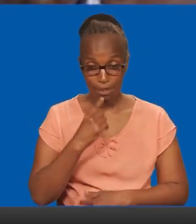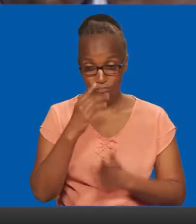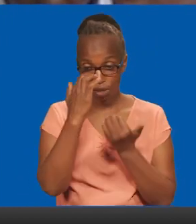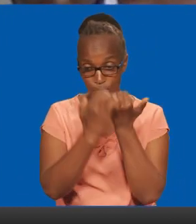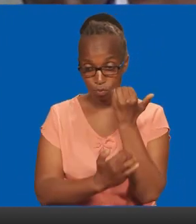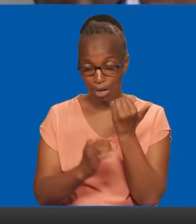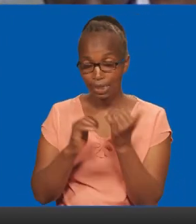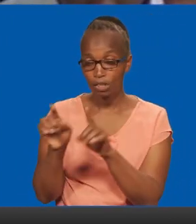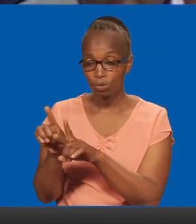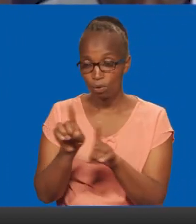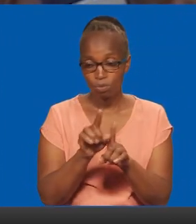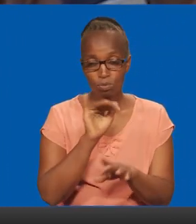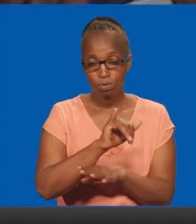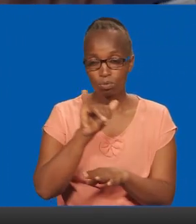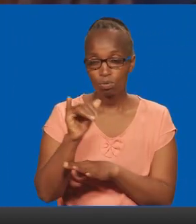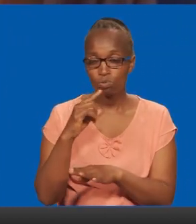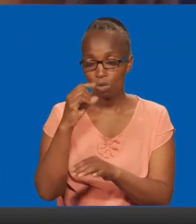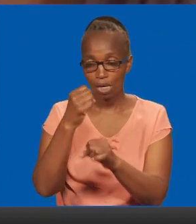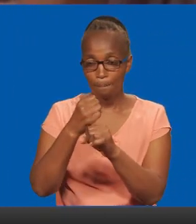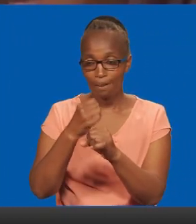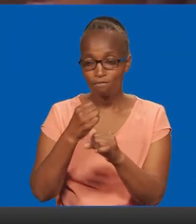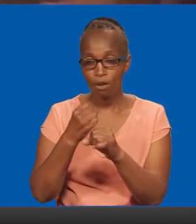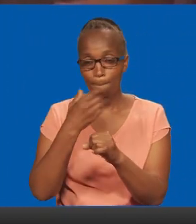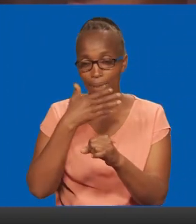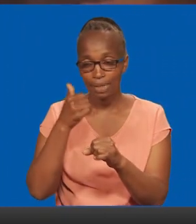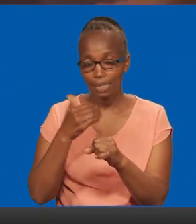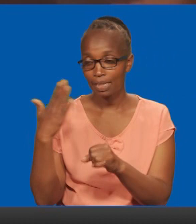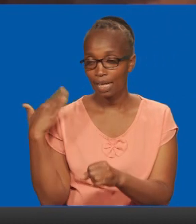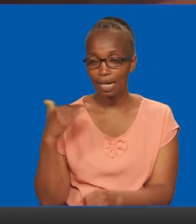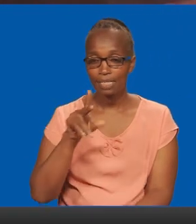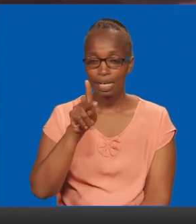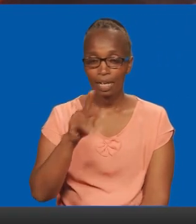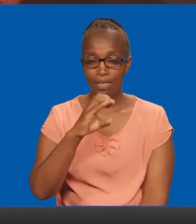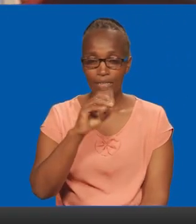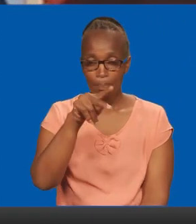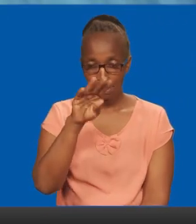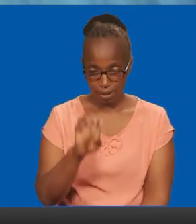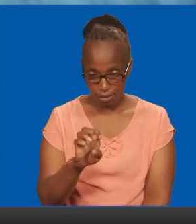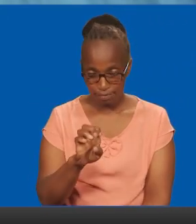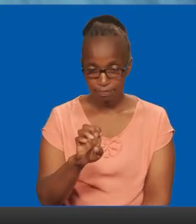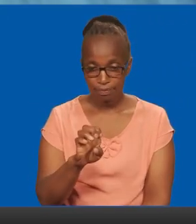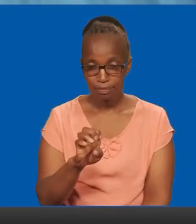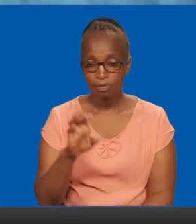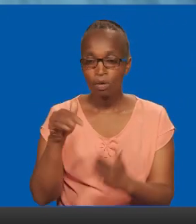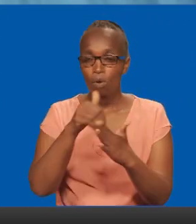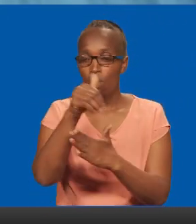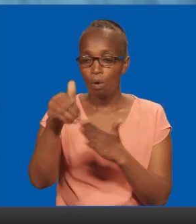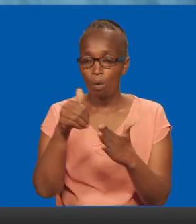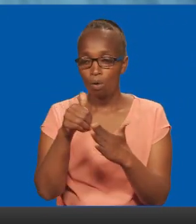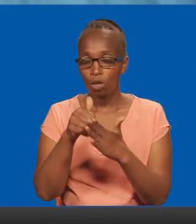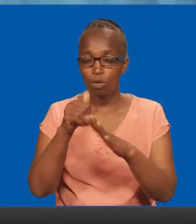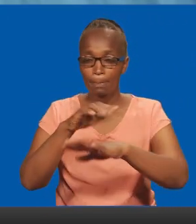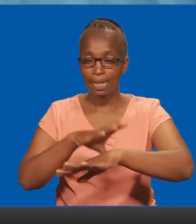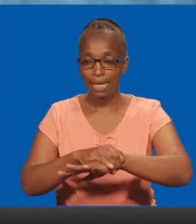zisizojiweza pamoja na wale waliofanya vyema katika mtihani uliotangazwa wa KCPE. All getting your school fees